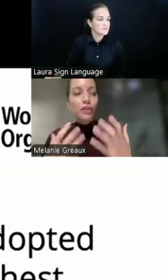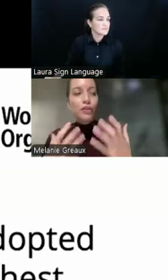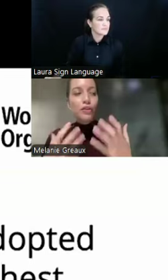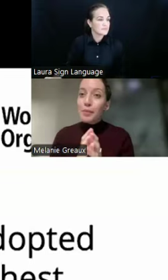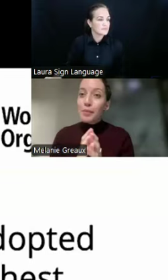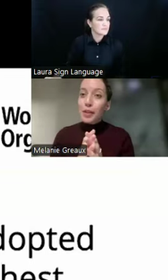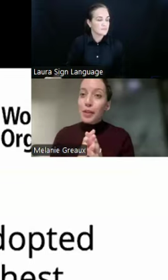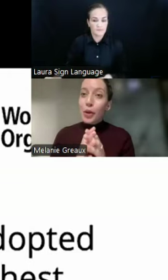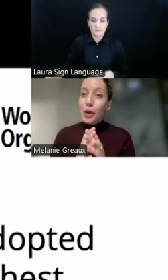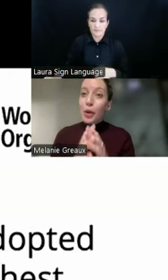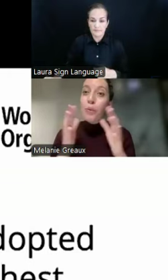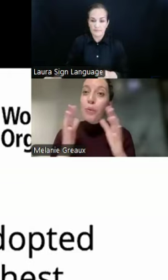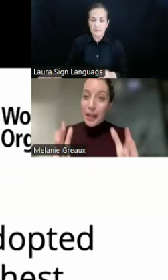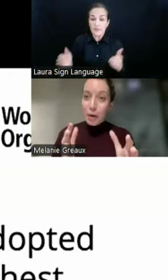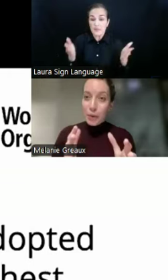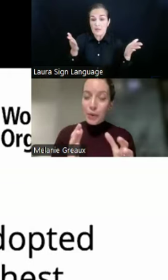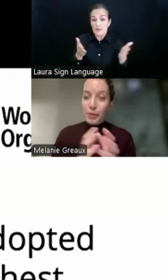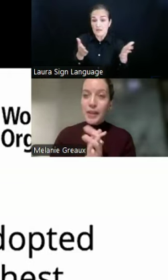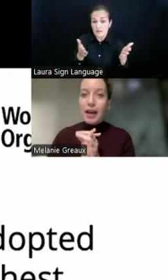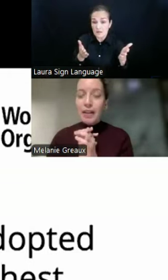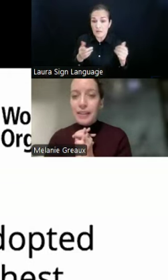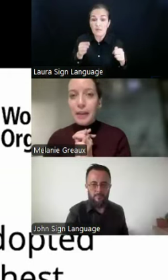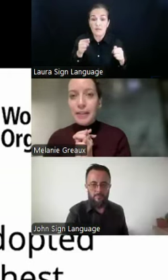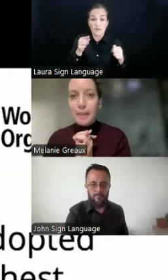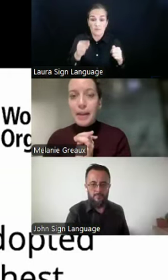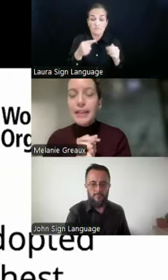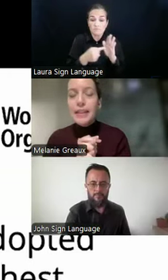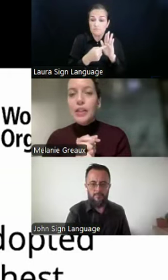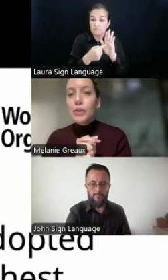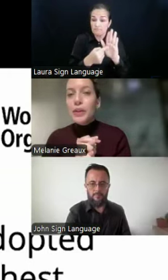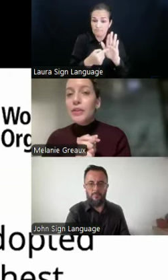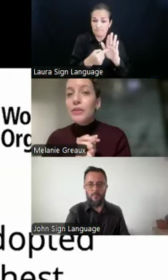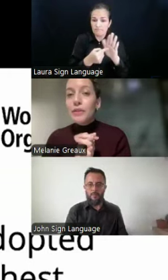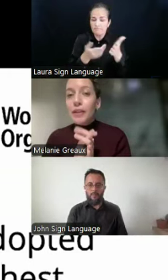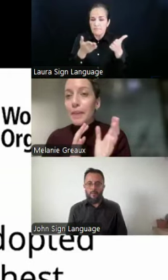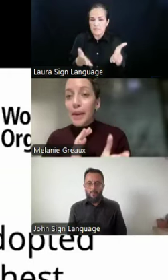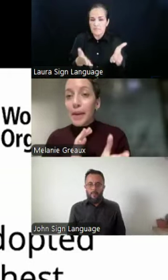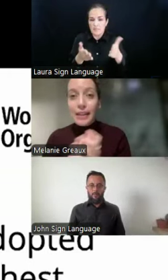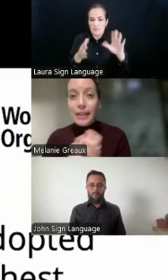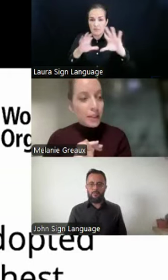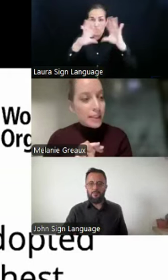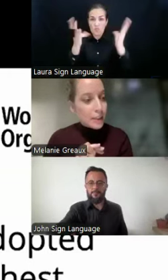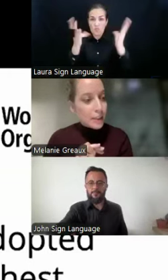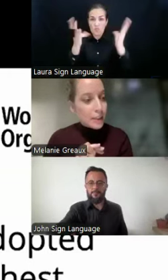And it's very much a wake-up call, this pandemic. So in May